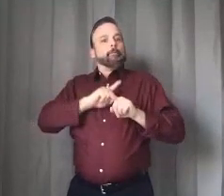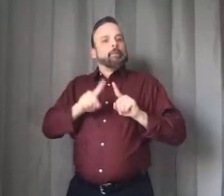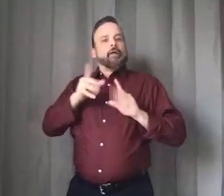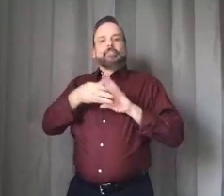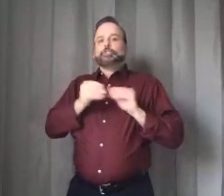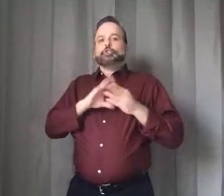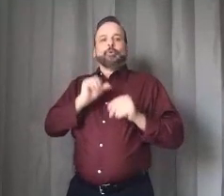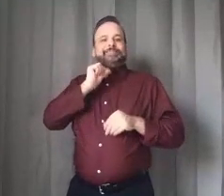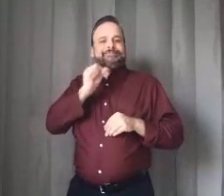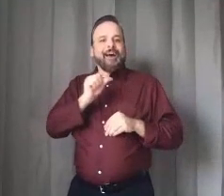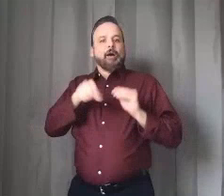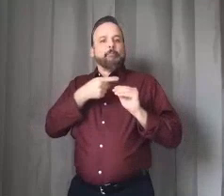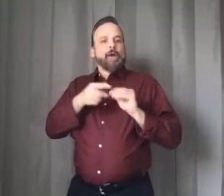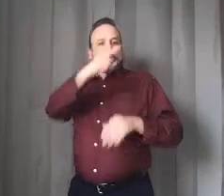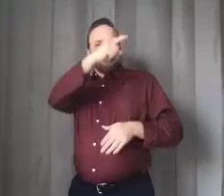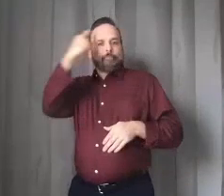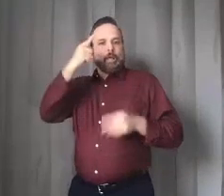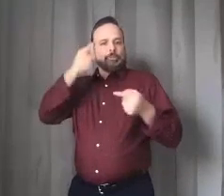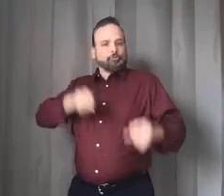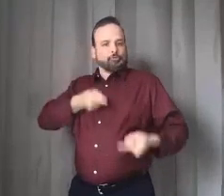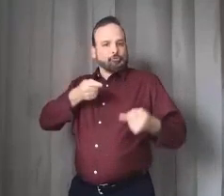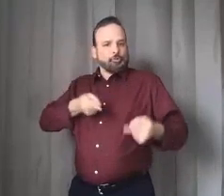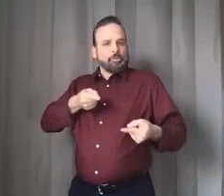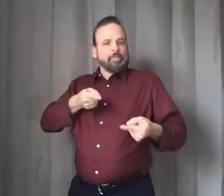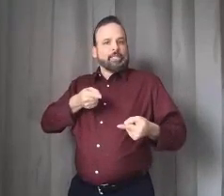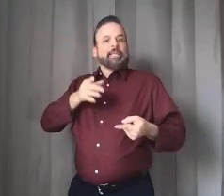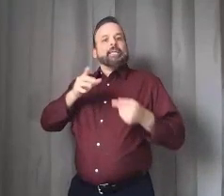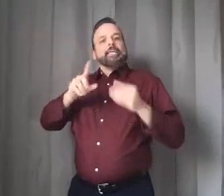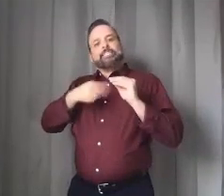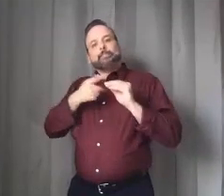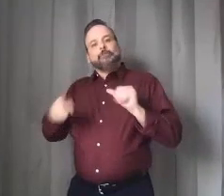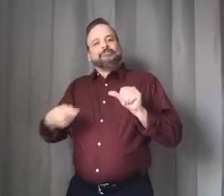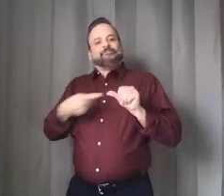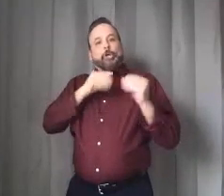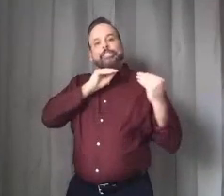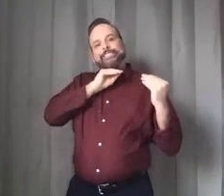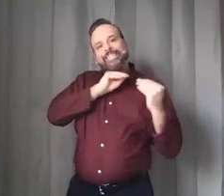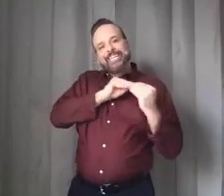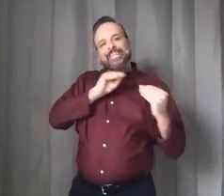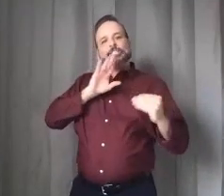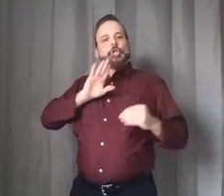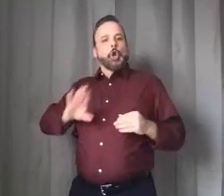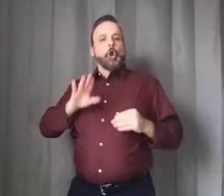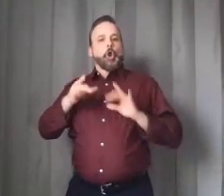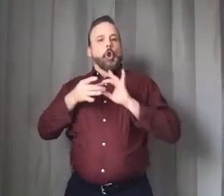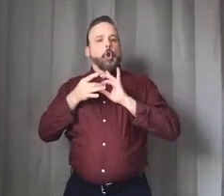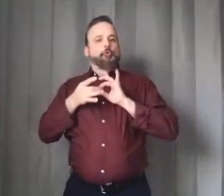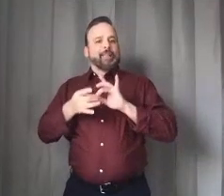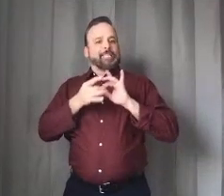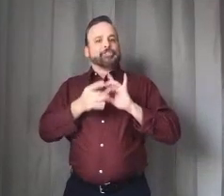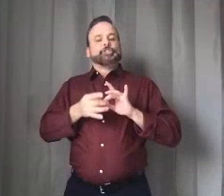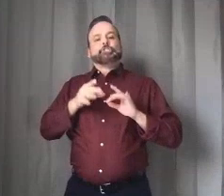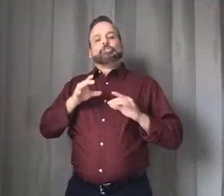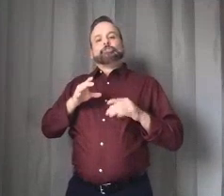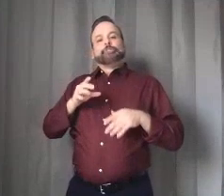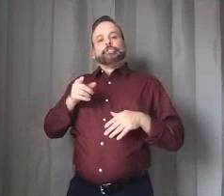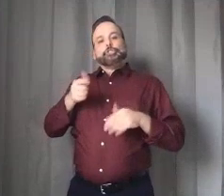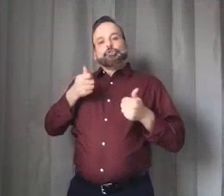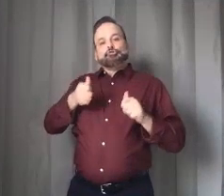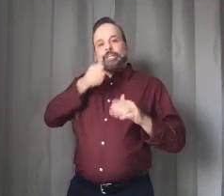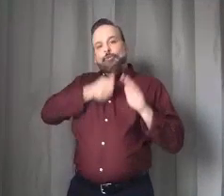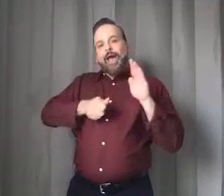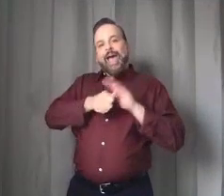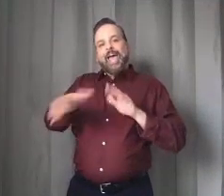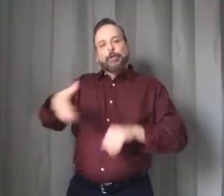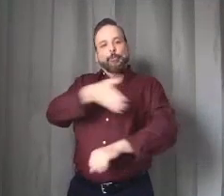her Blackness. Do you see what I mean? It's about her first kiss. It's about her relationship. It's about her trying to hide her power